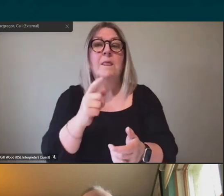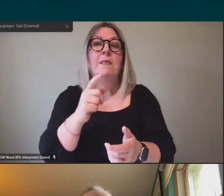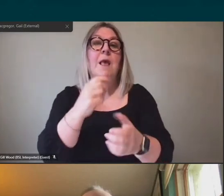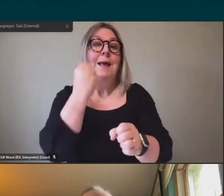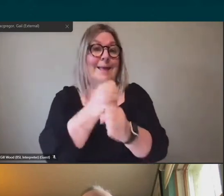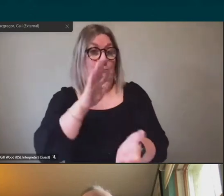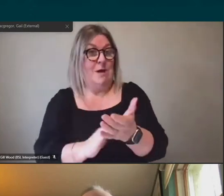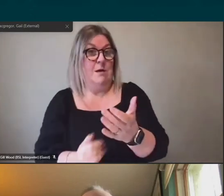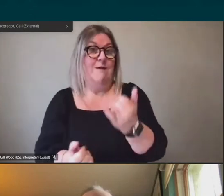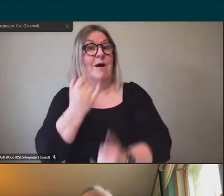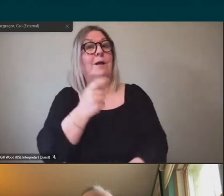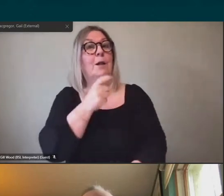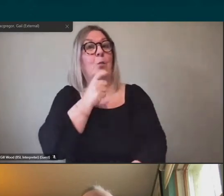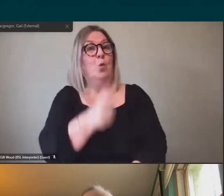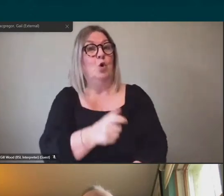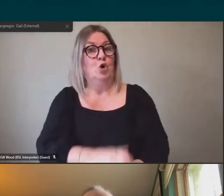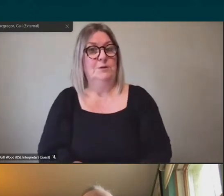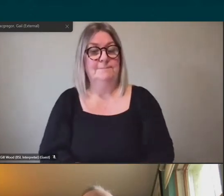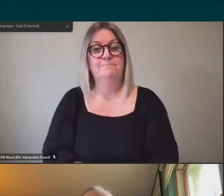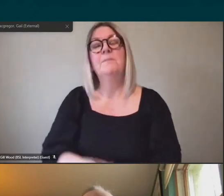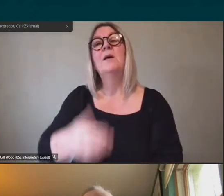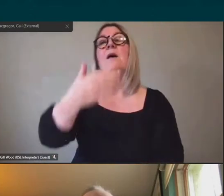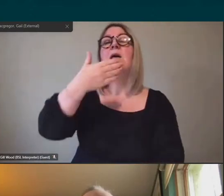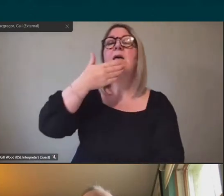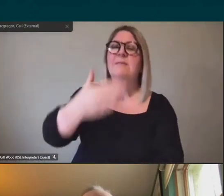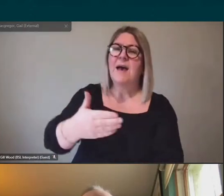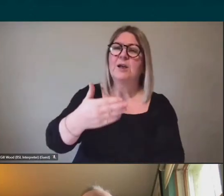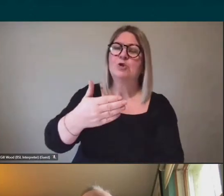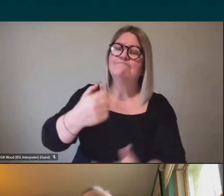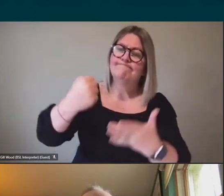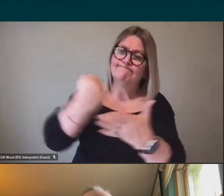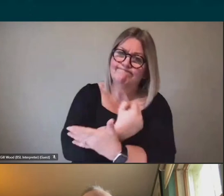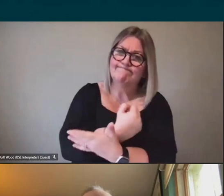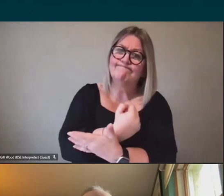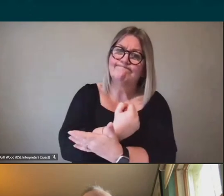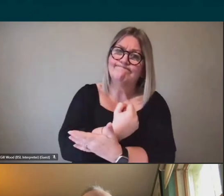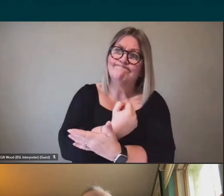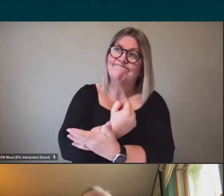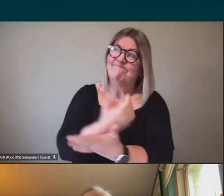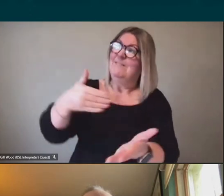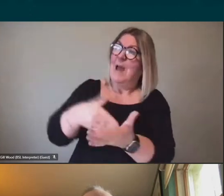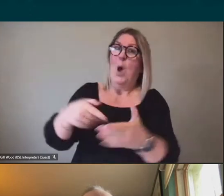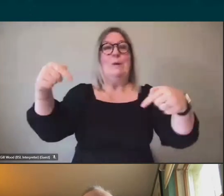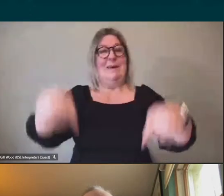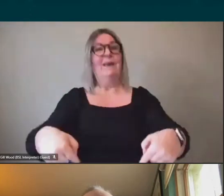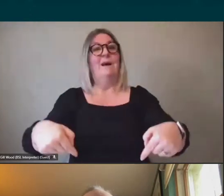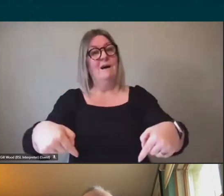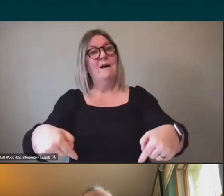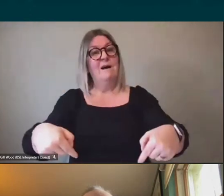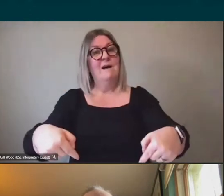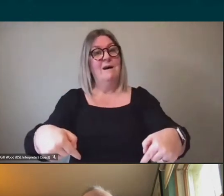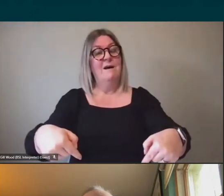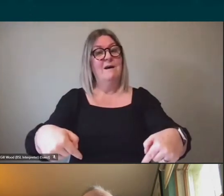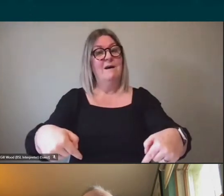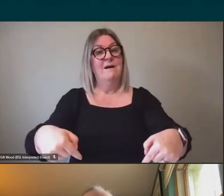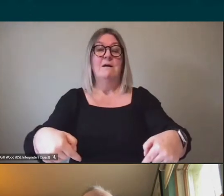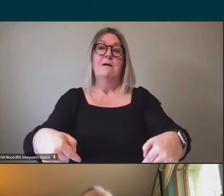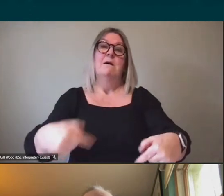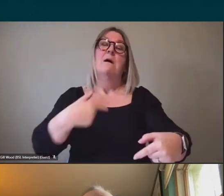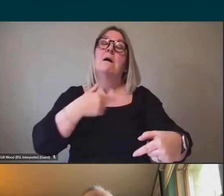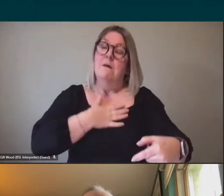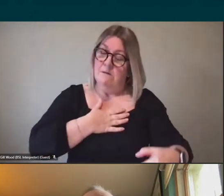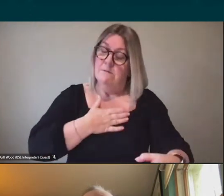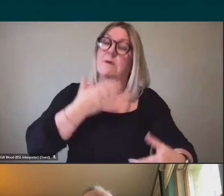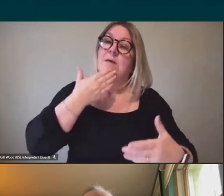Thank you very much, Leader. It's a pity we've got to this stage, but we are where we are, and I'm glad that you've accepted our amendment